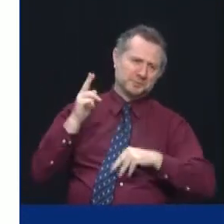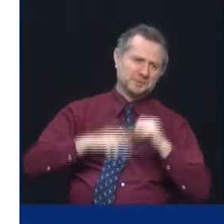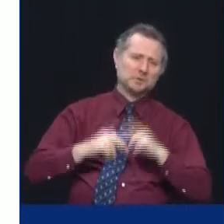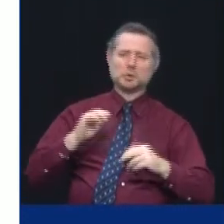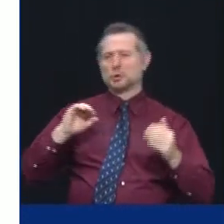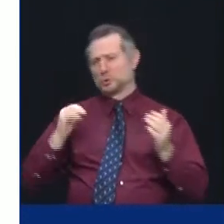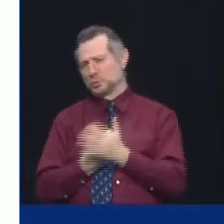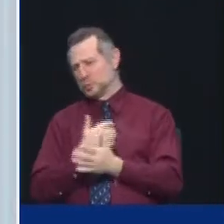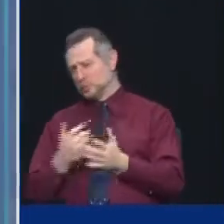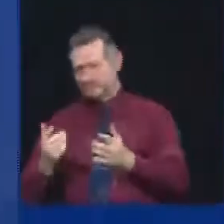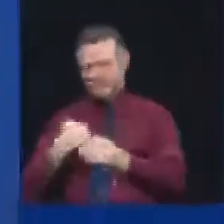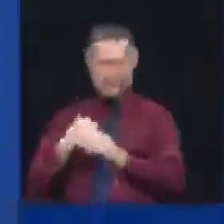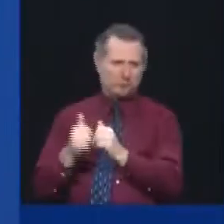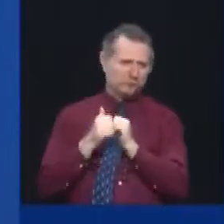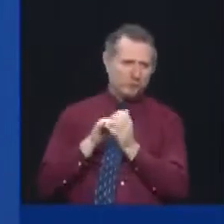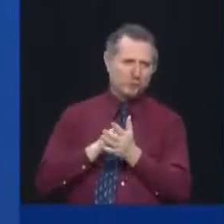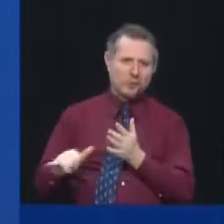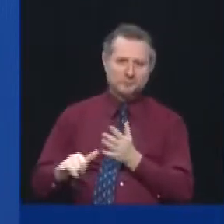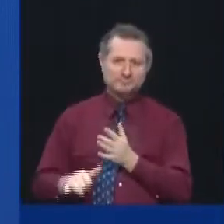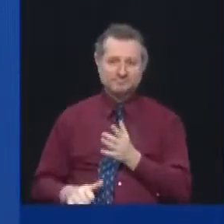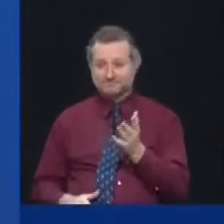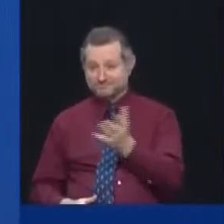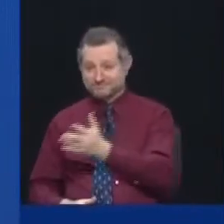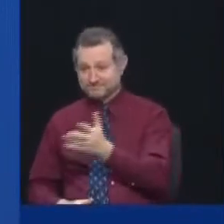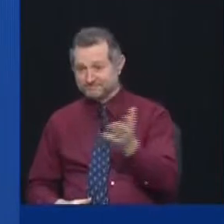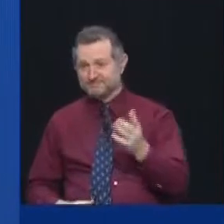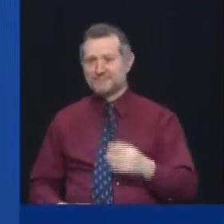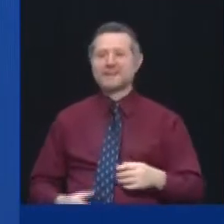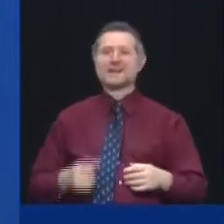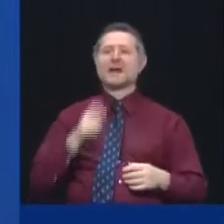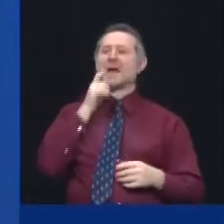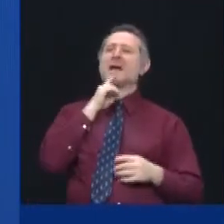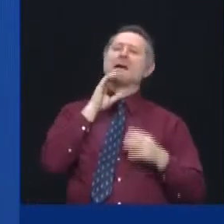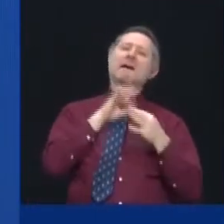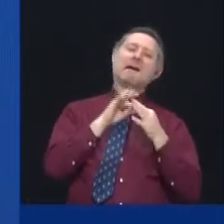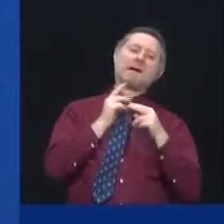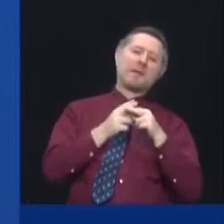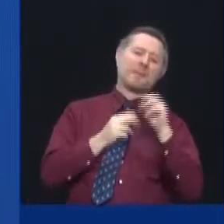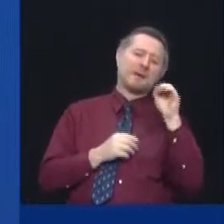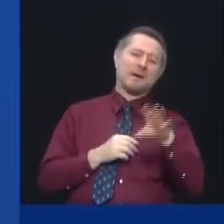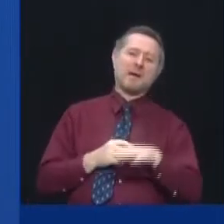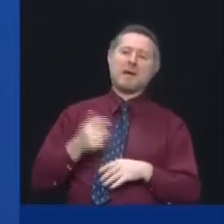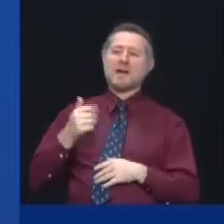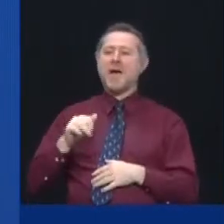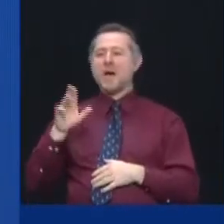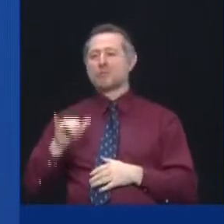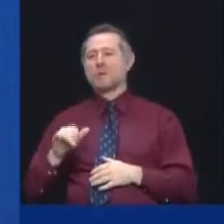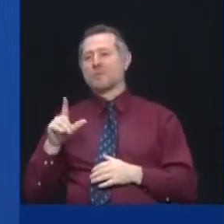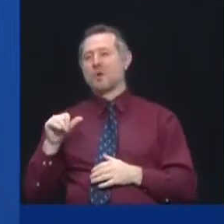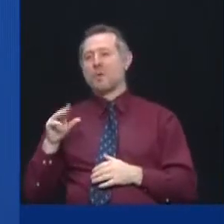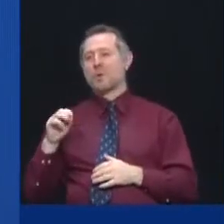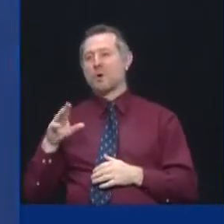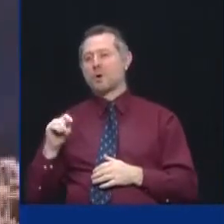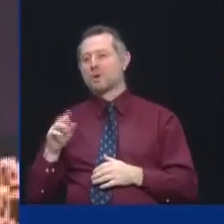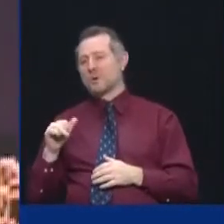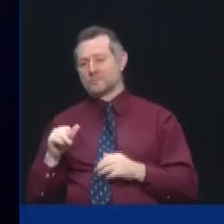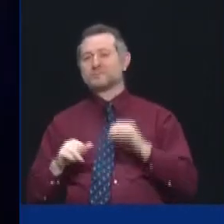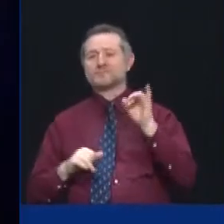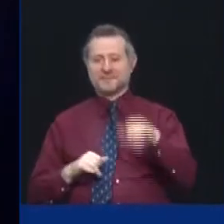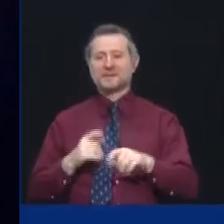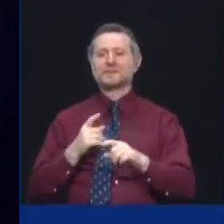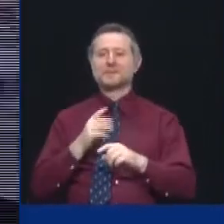and we were rebuilding the economy. And it was the biggest and it was the best, but that was